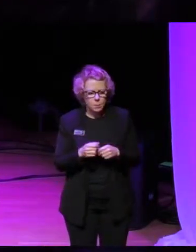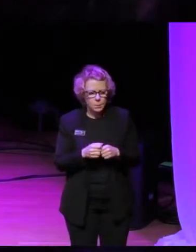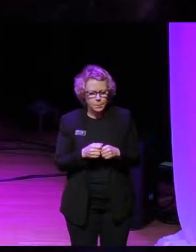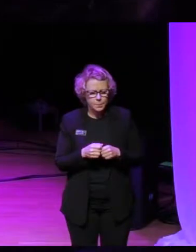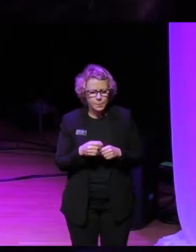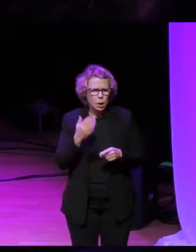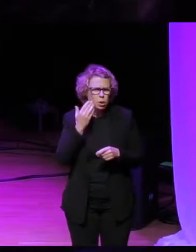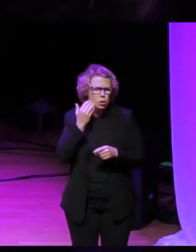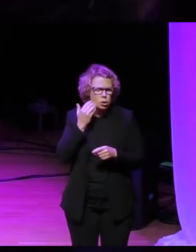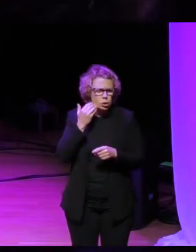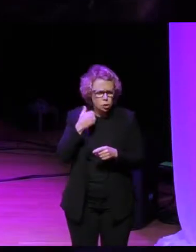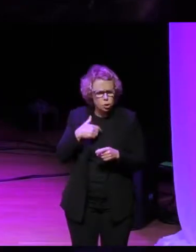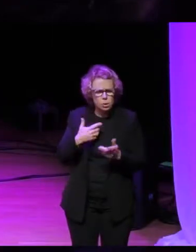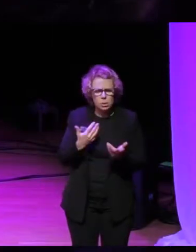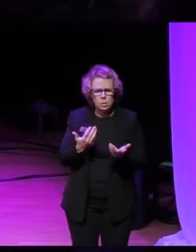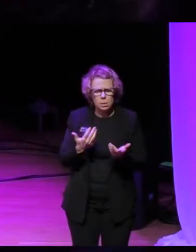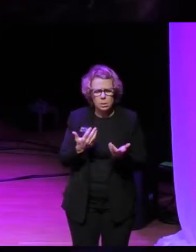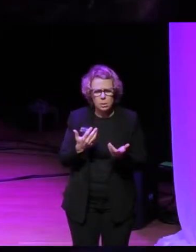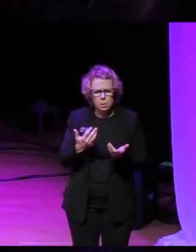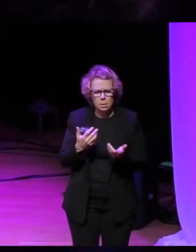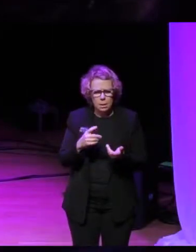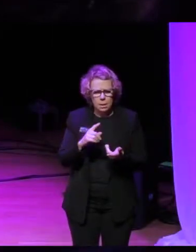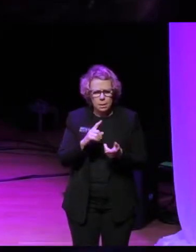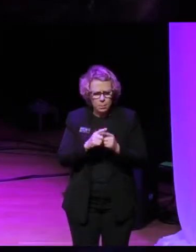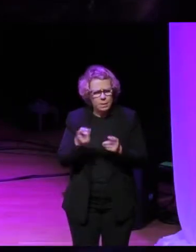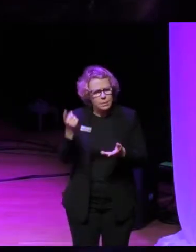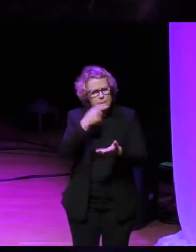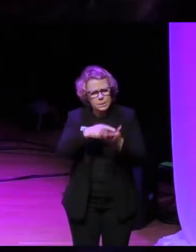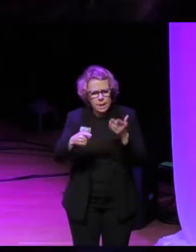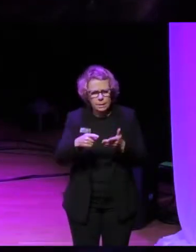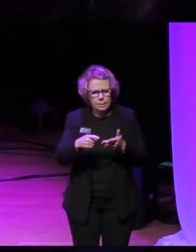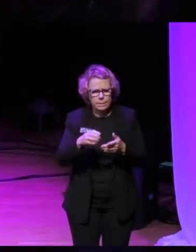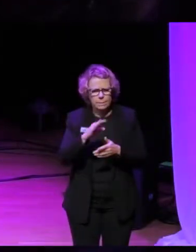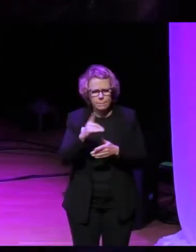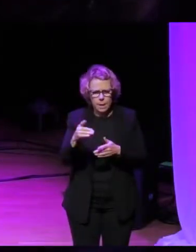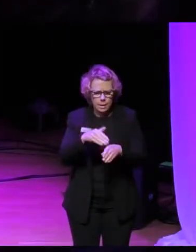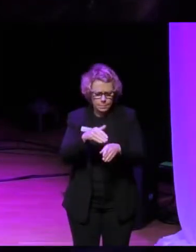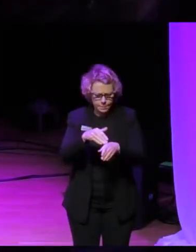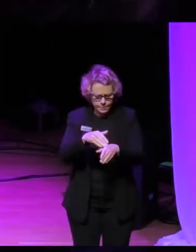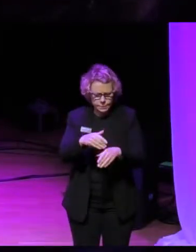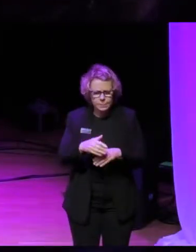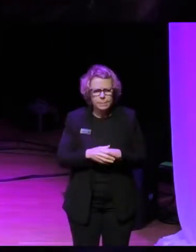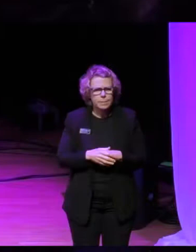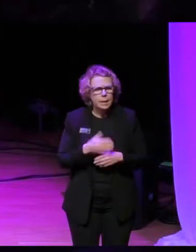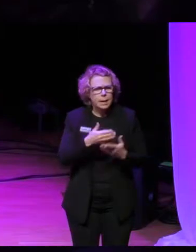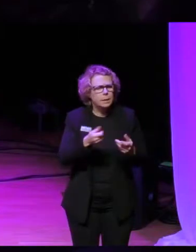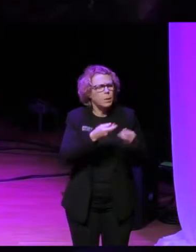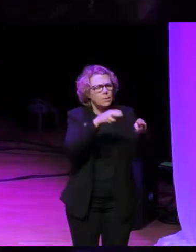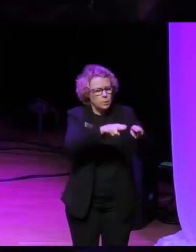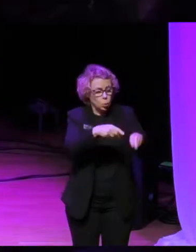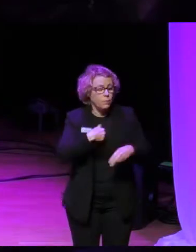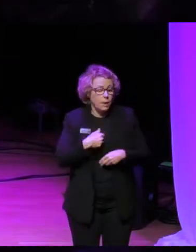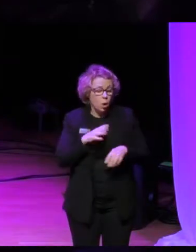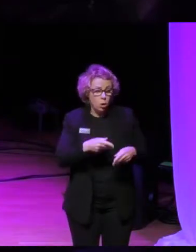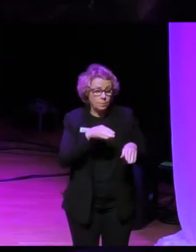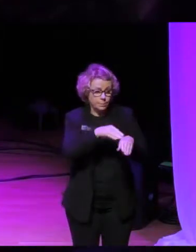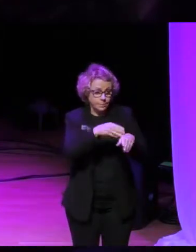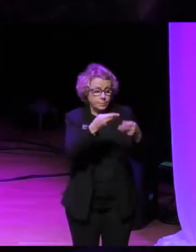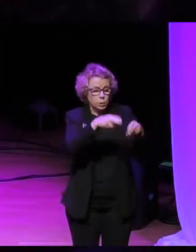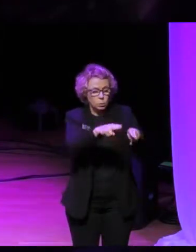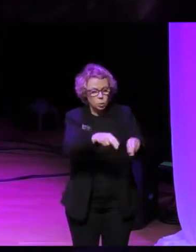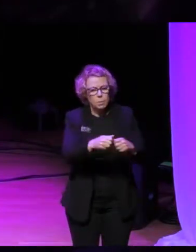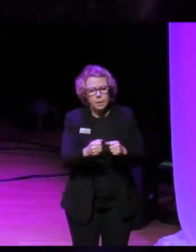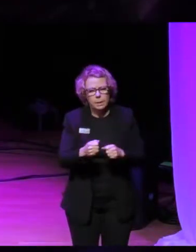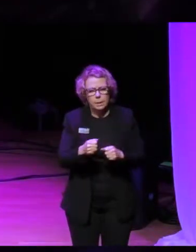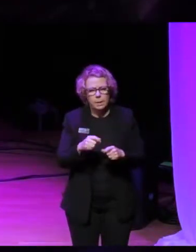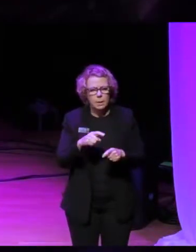a high-profile case that has, again, gotten the attention not only of courts, we've been in court, but it has gotten a lot